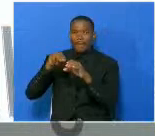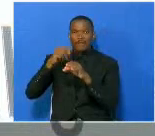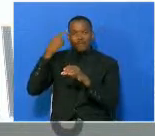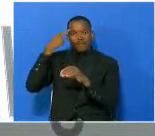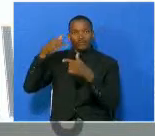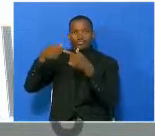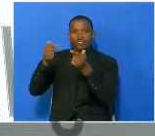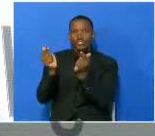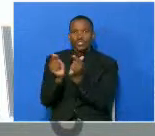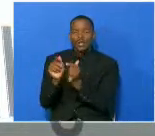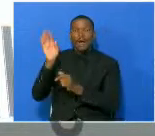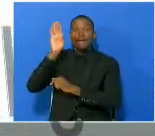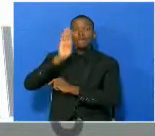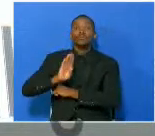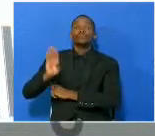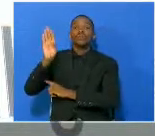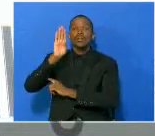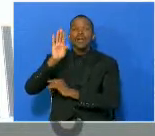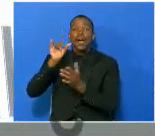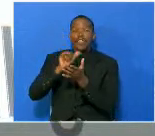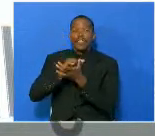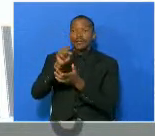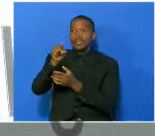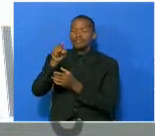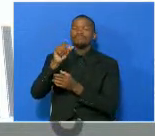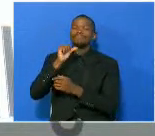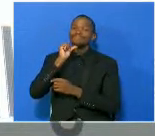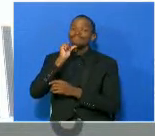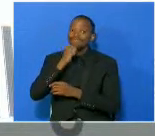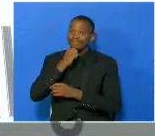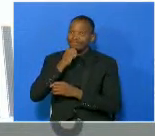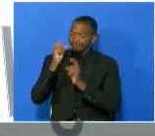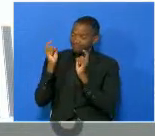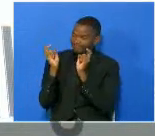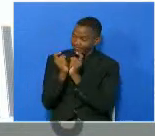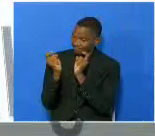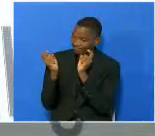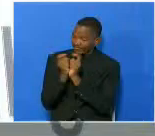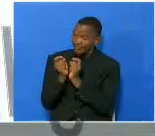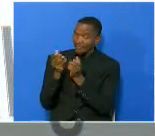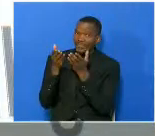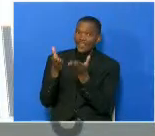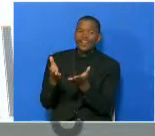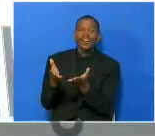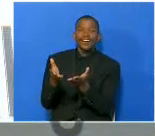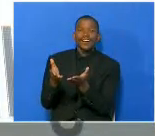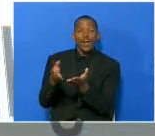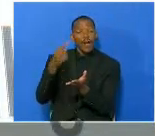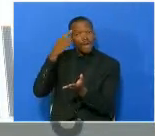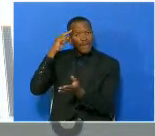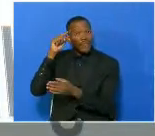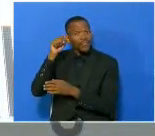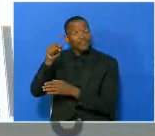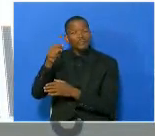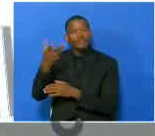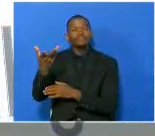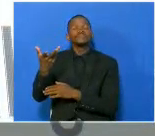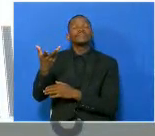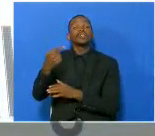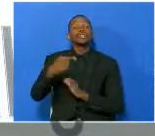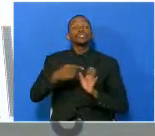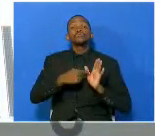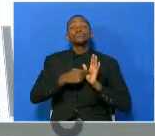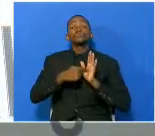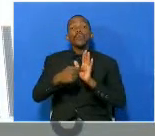Botswana for having taken these games very seriously, for it sure reflected